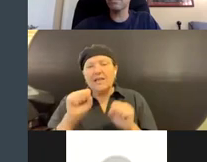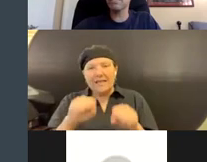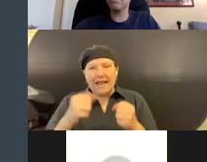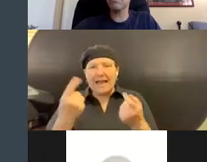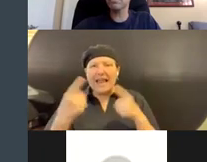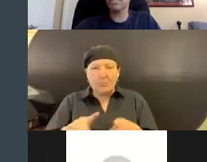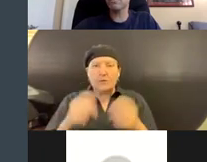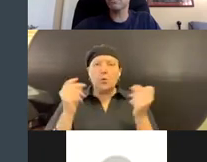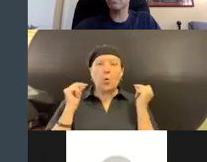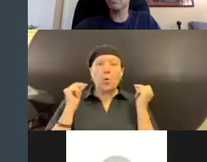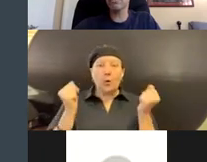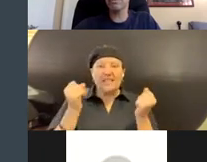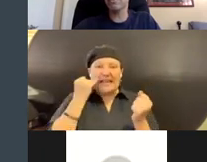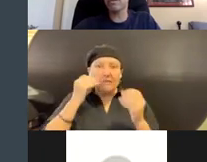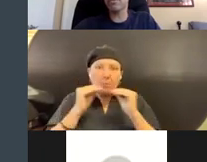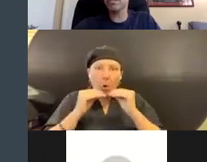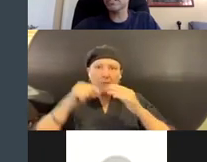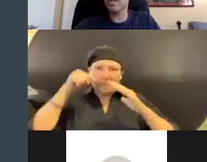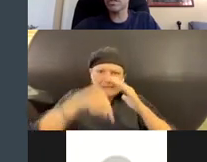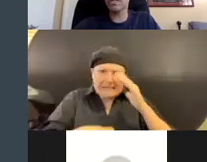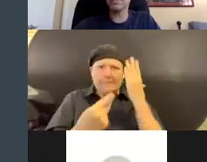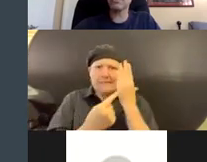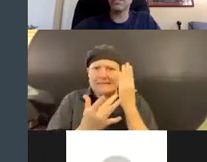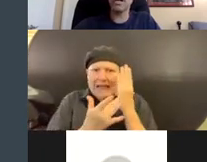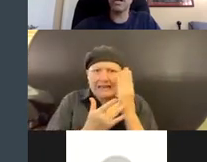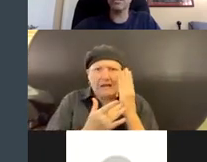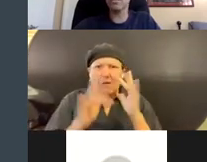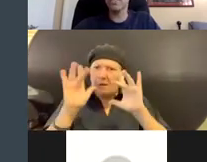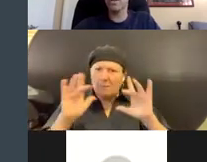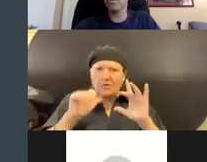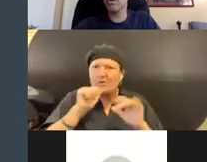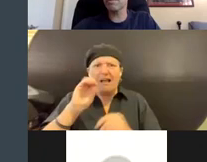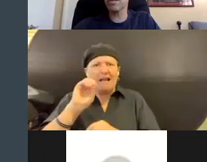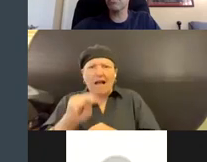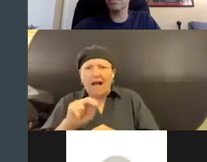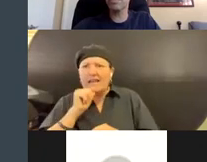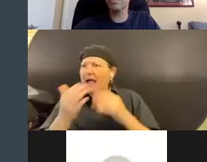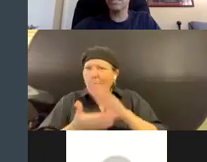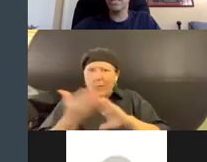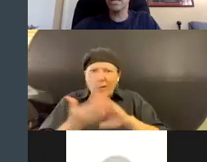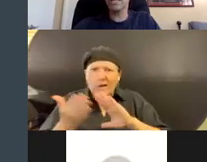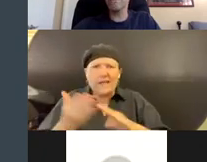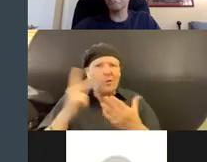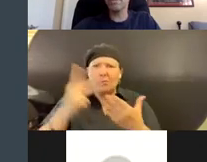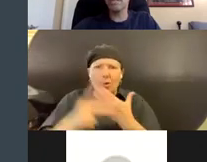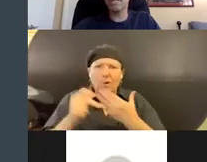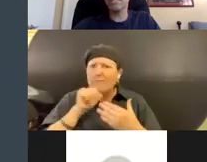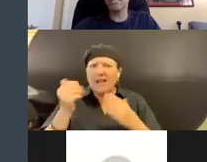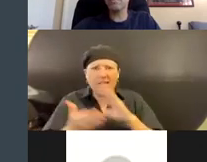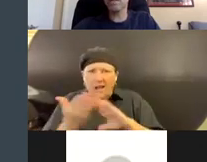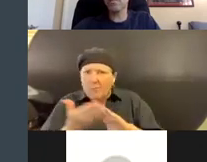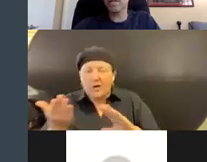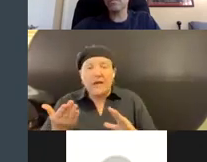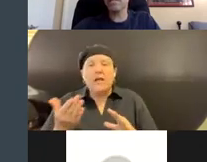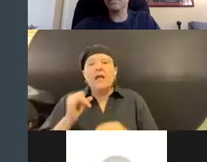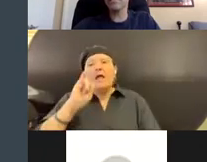it's something that's much more technical, where the computer's just not working, it's not turning on, or a program is not working, ITD is